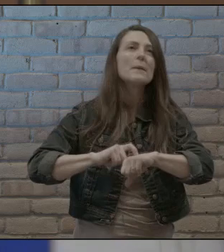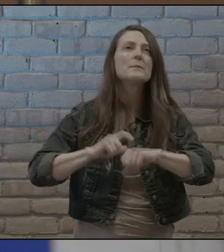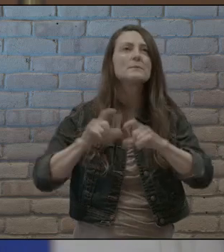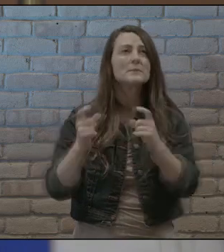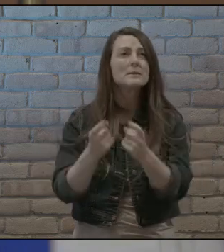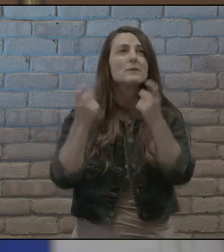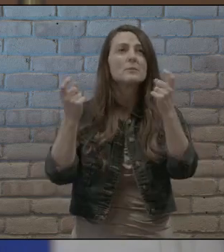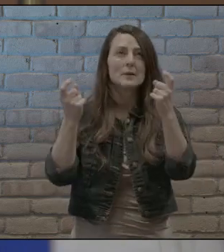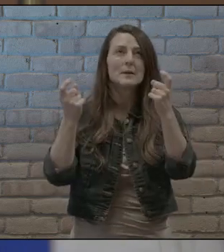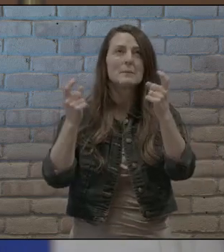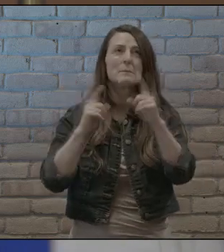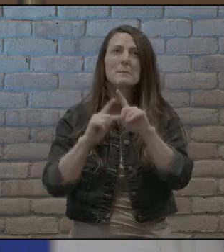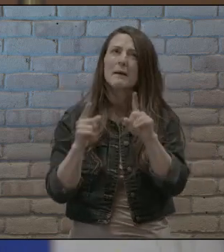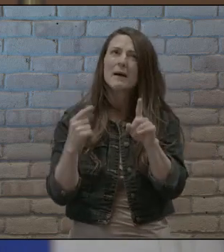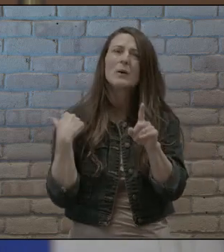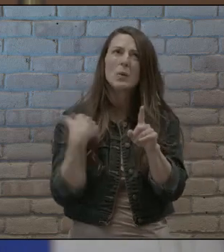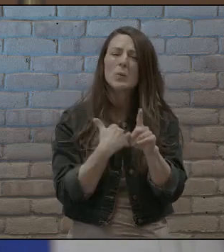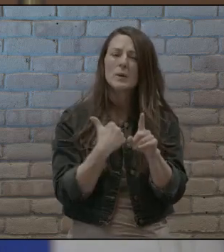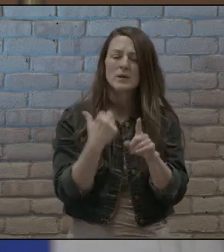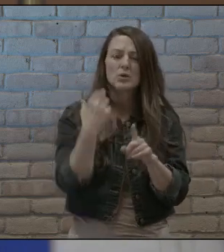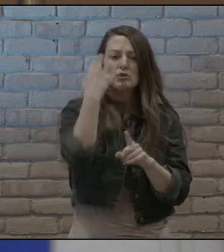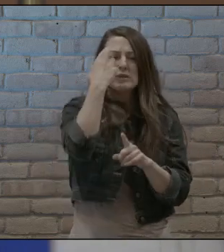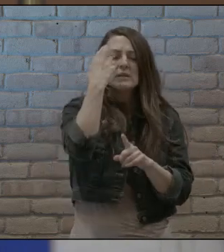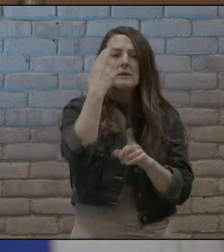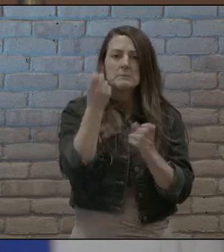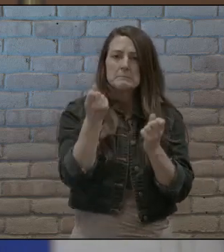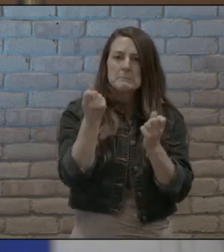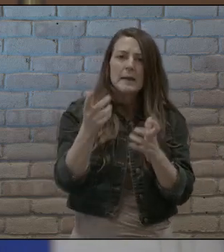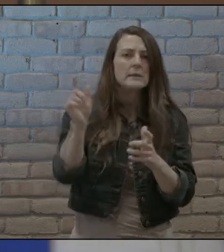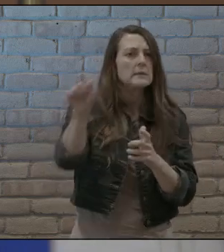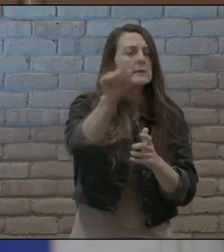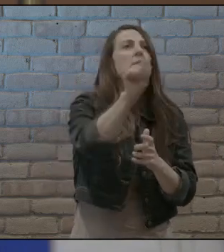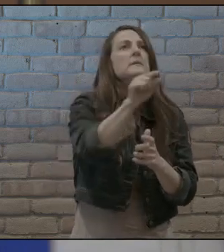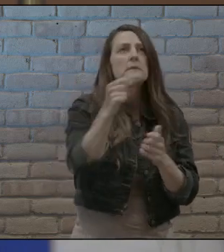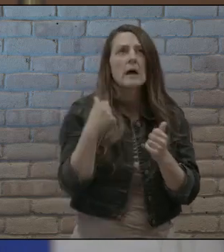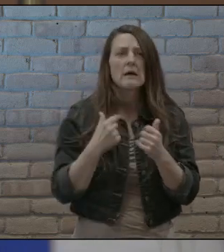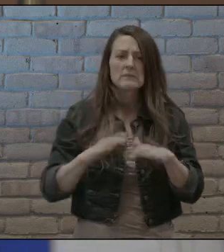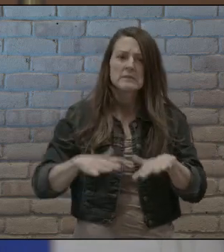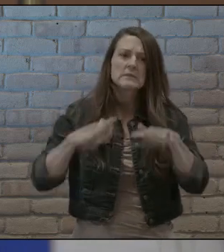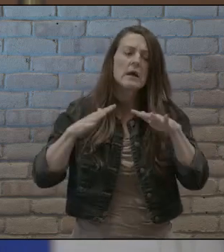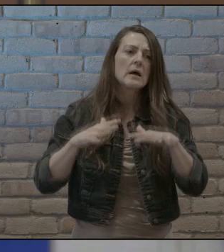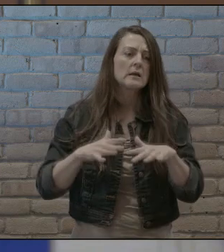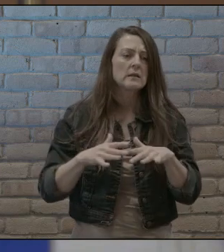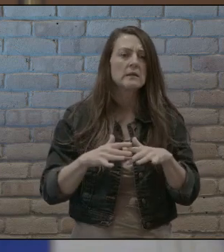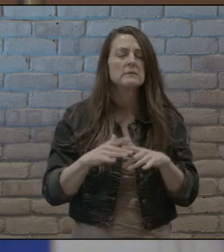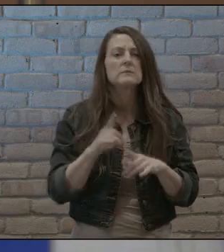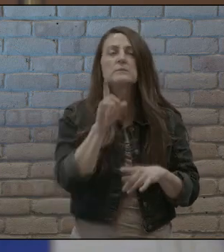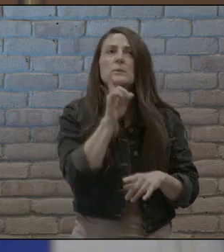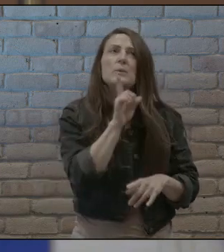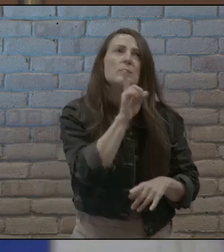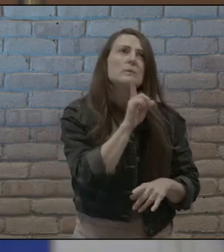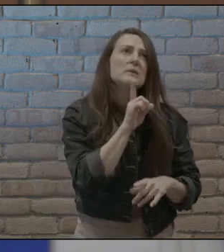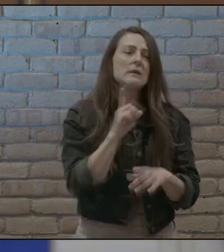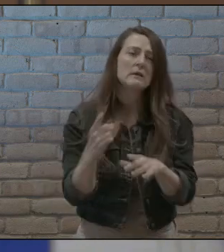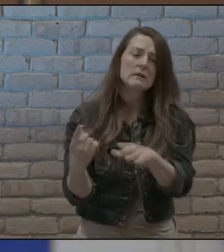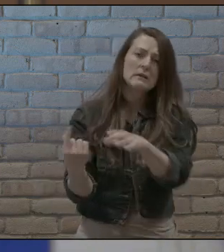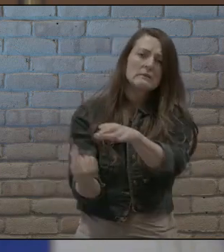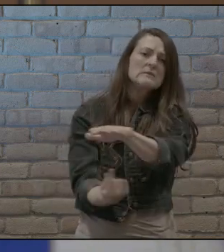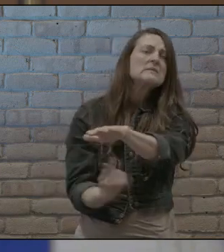that many, many have anxiety. Many are suffering from loneliness and